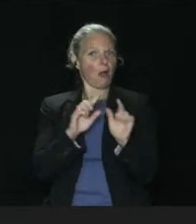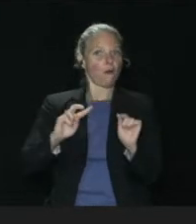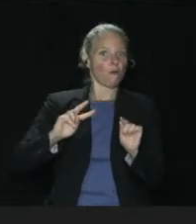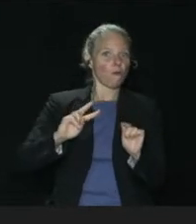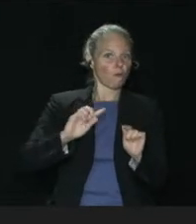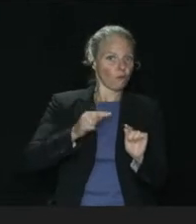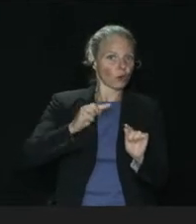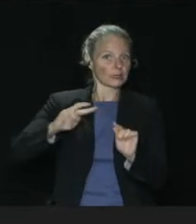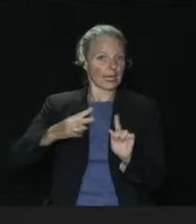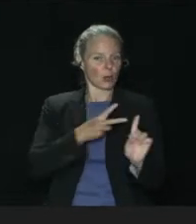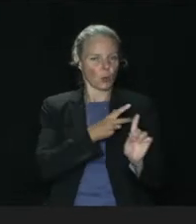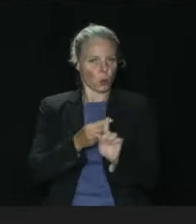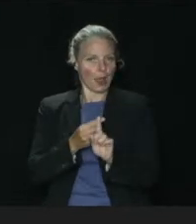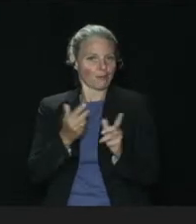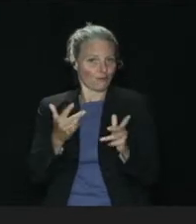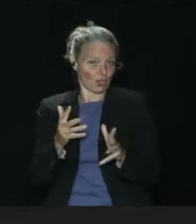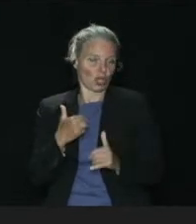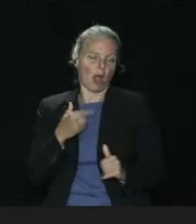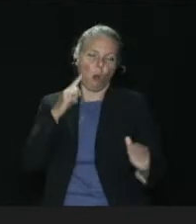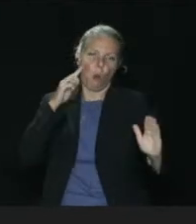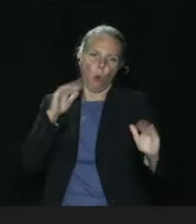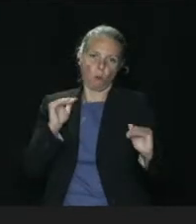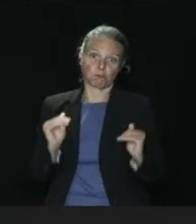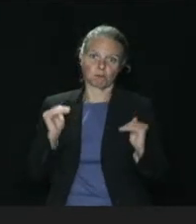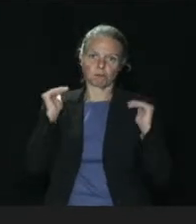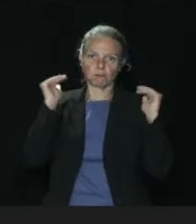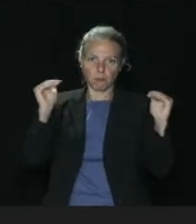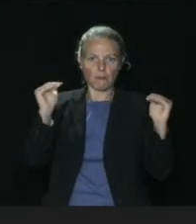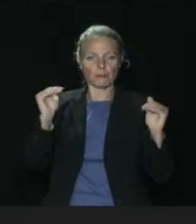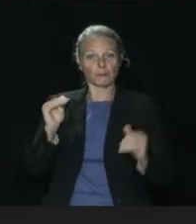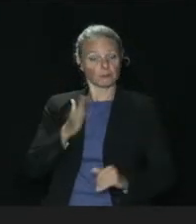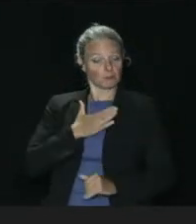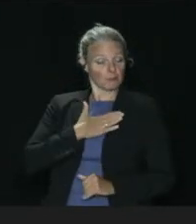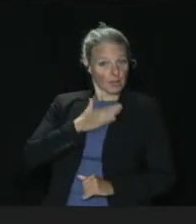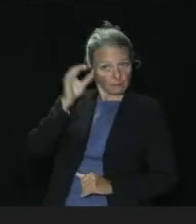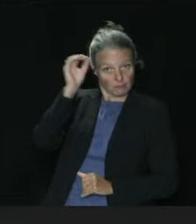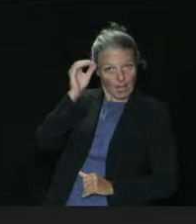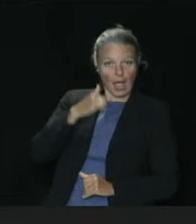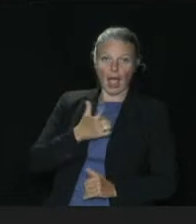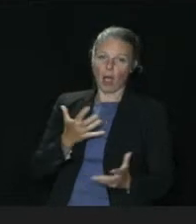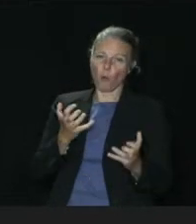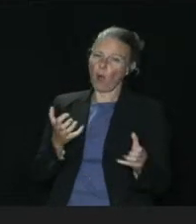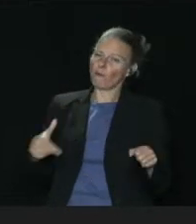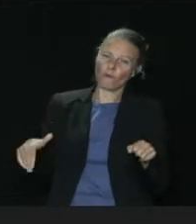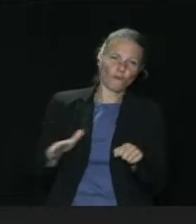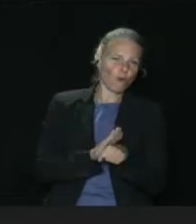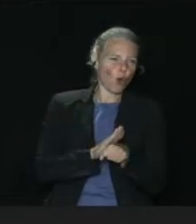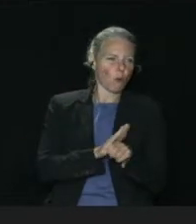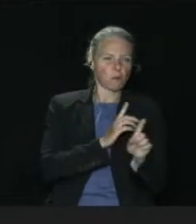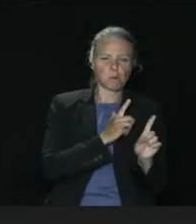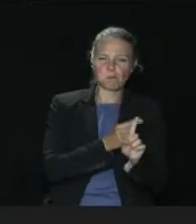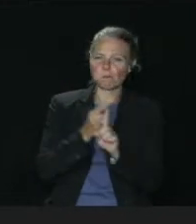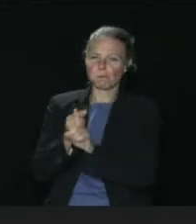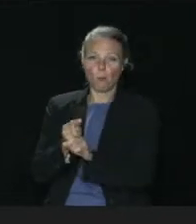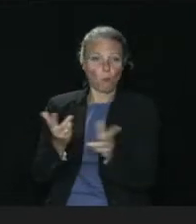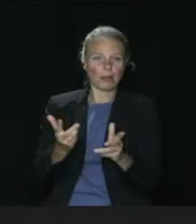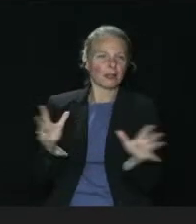And personally, I hope that we can fully vaccinate 100% of the Canadian